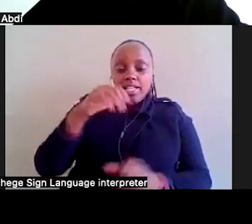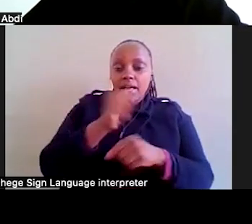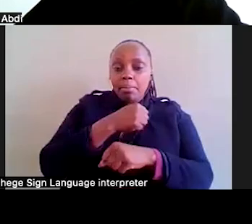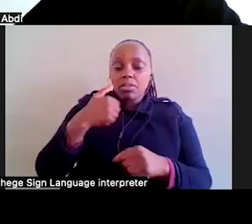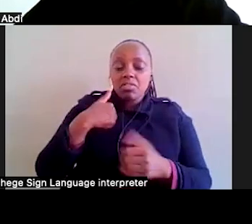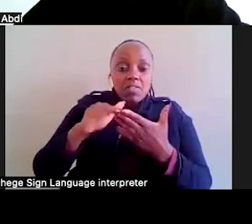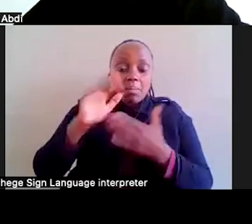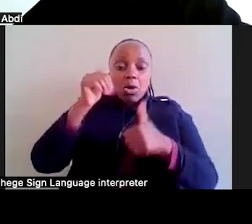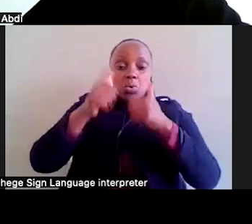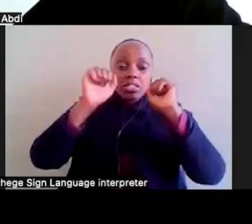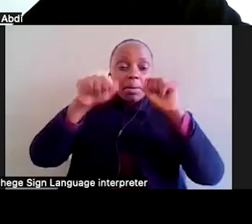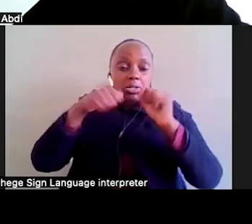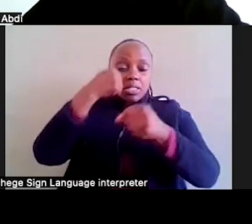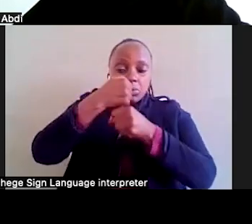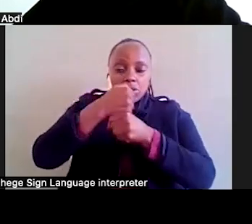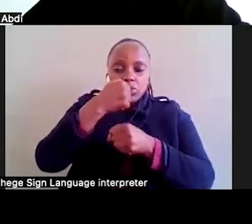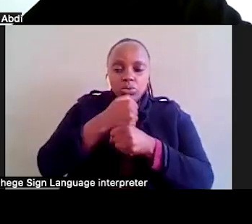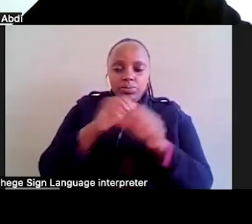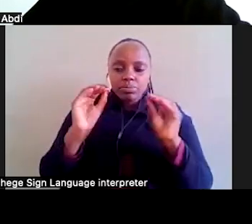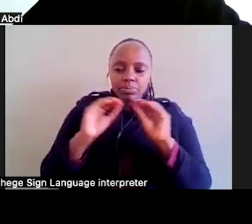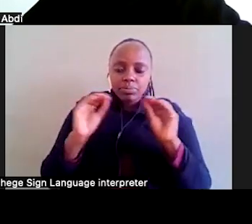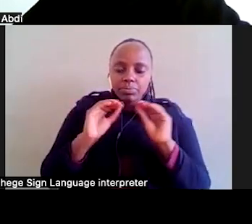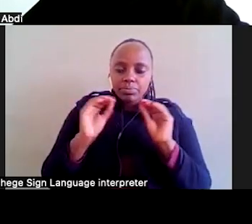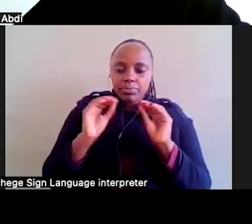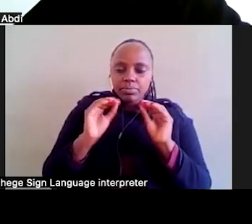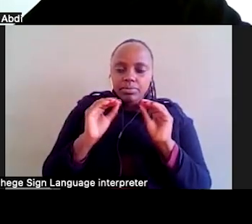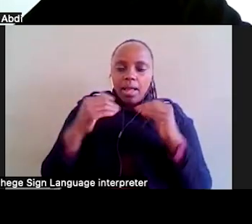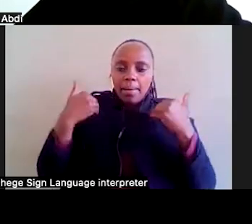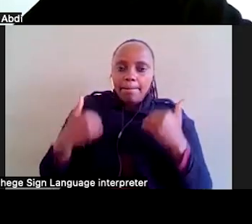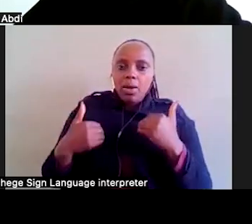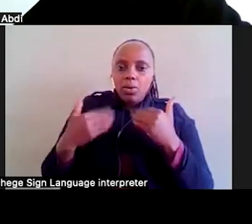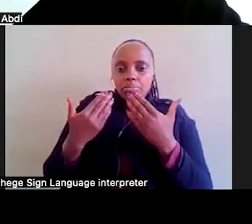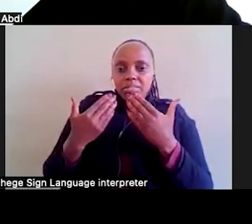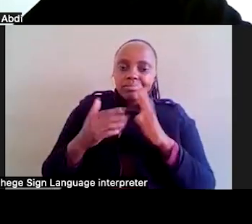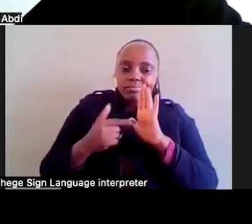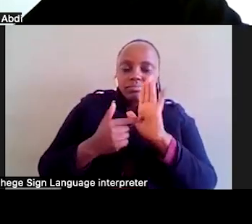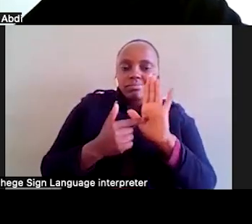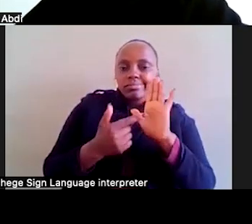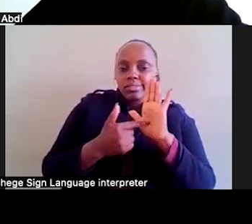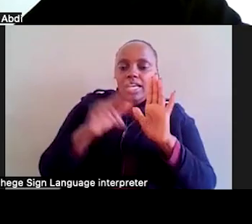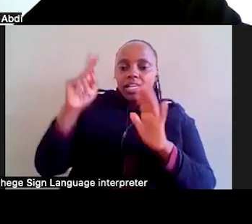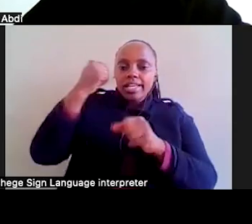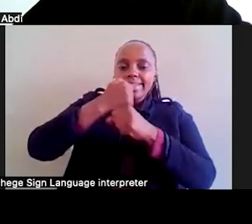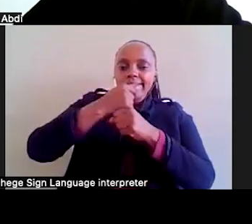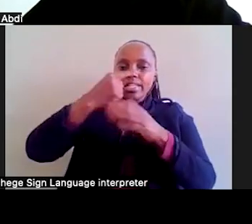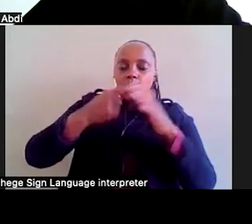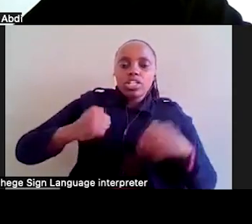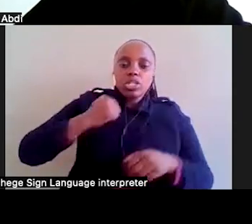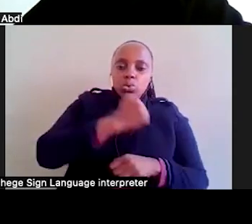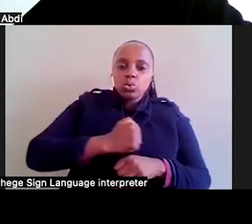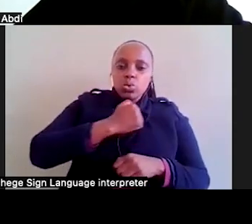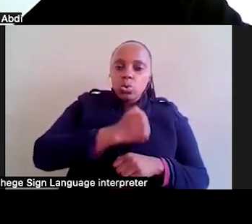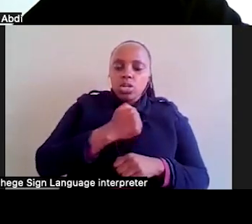much that we can look up to. I'll be taking you through what Kenya has done. I'm sorry, but Kenya, I might be having a